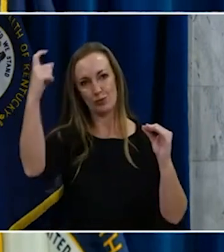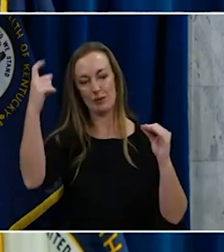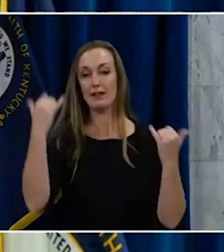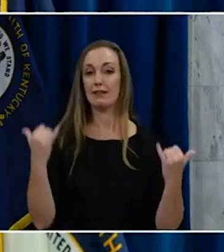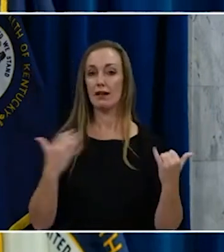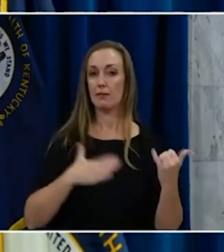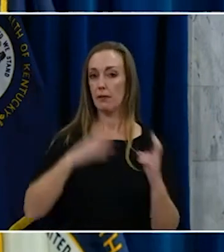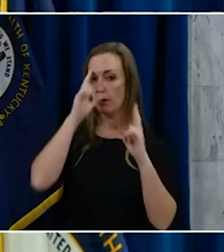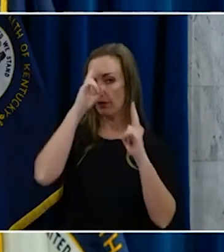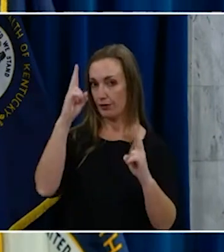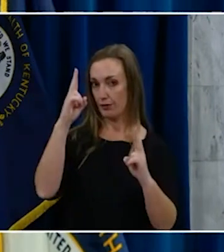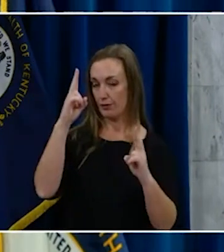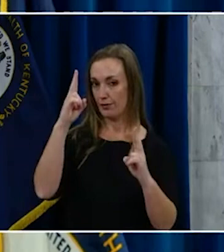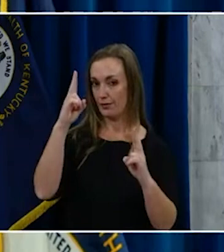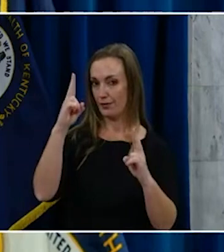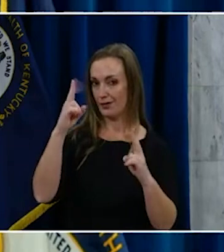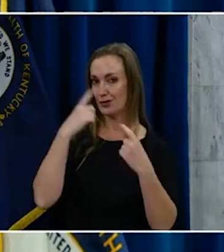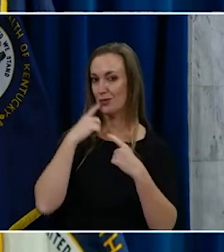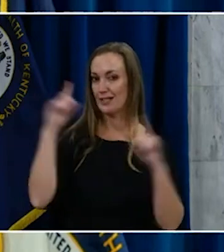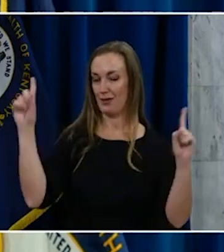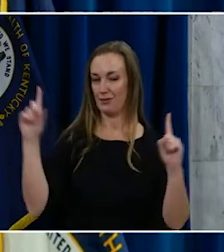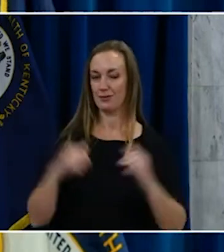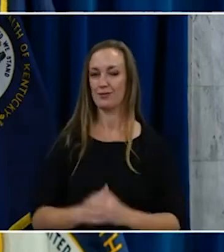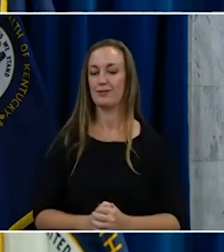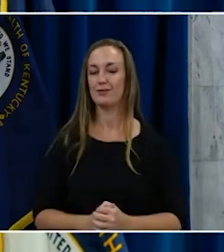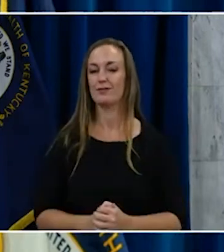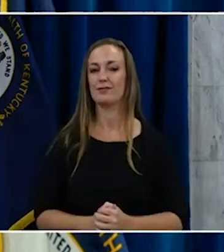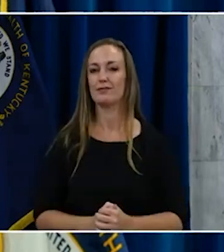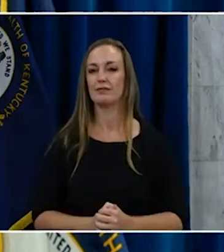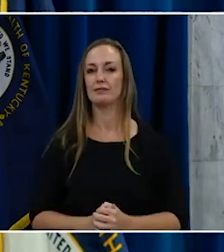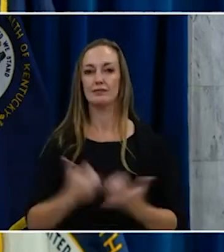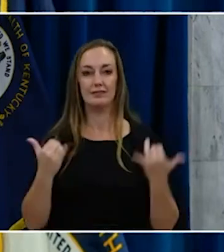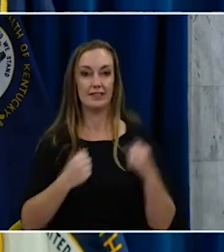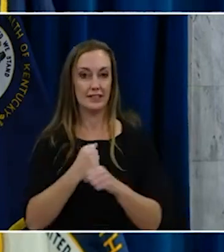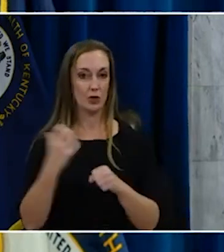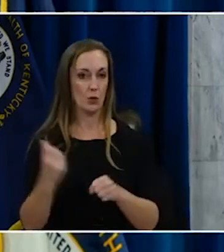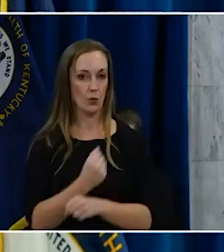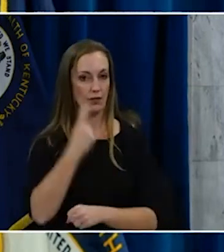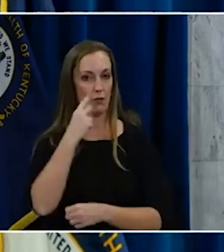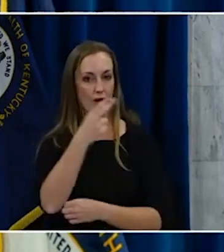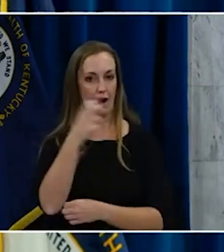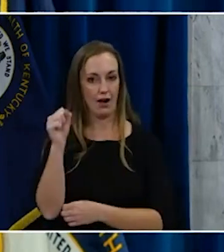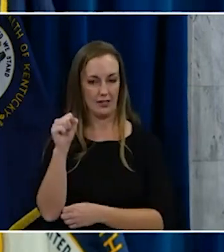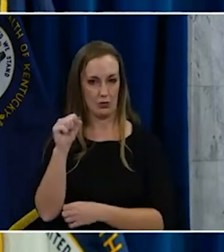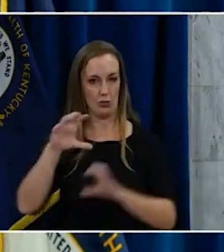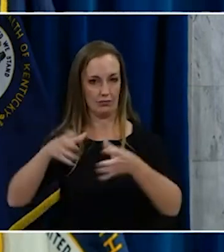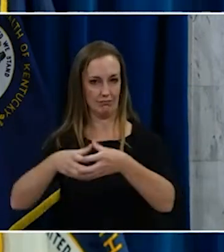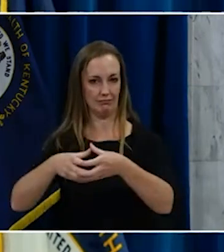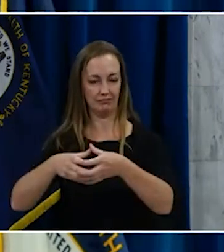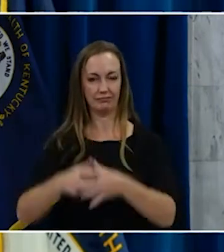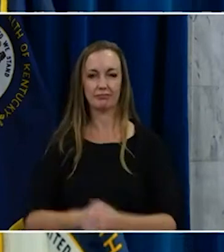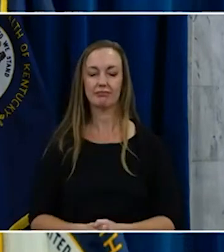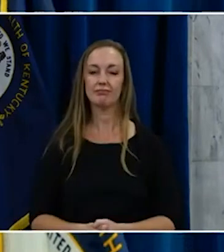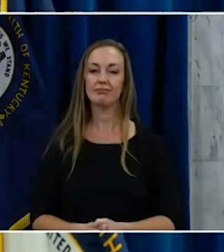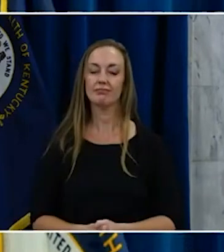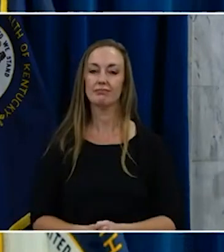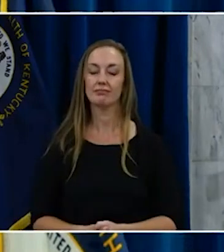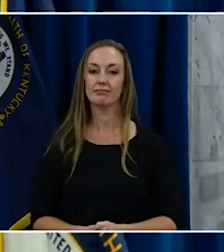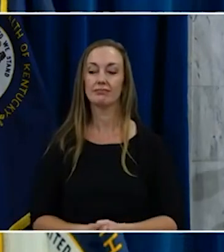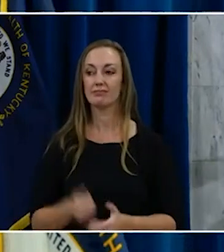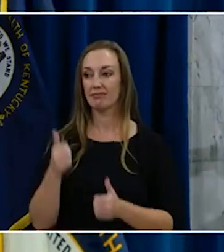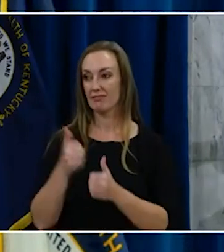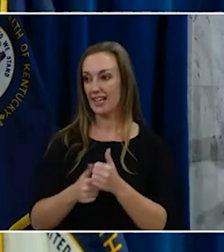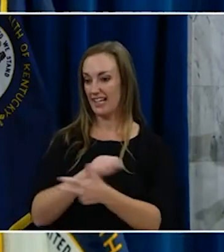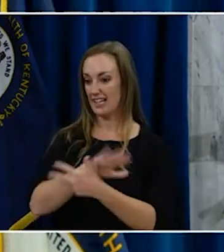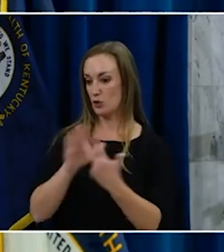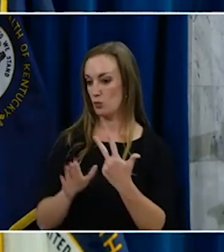honor to announce this year's winner for the high school setting. Each of you